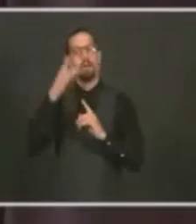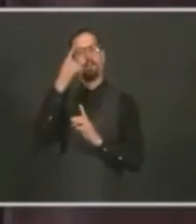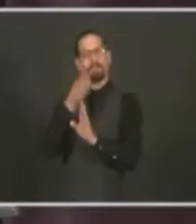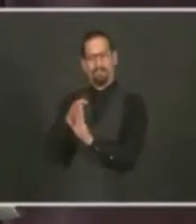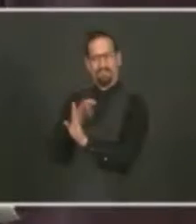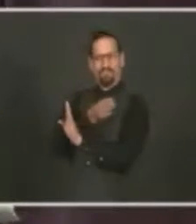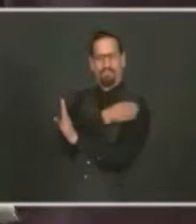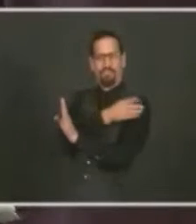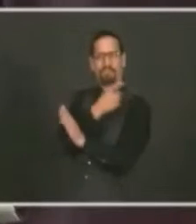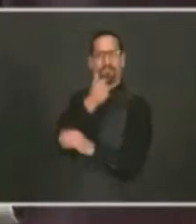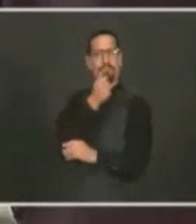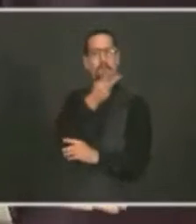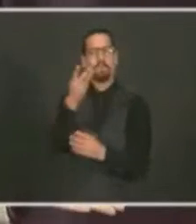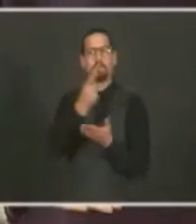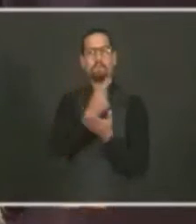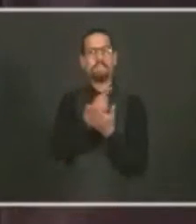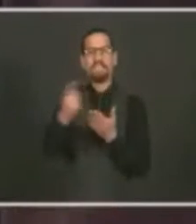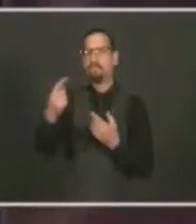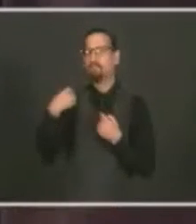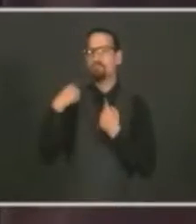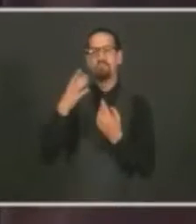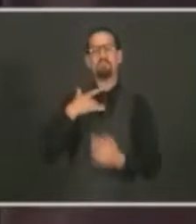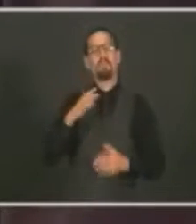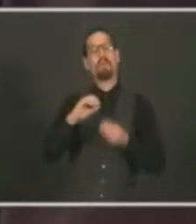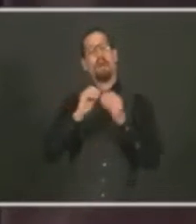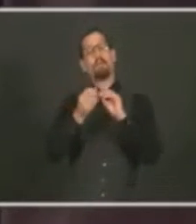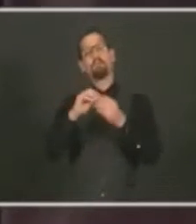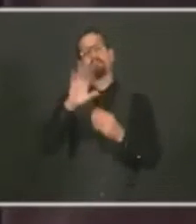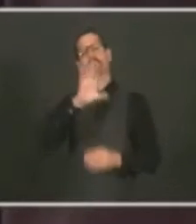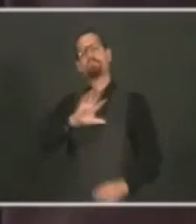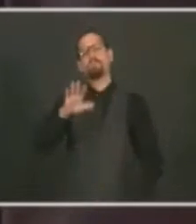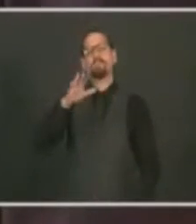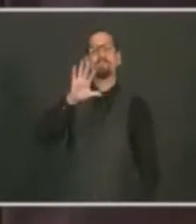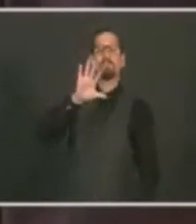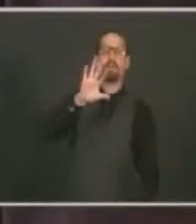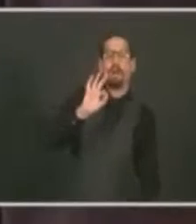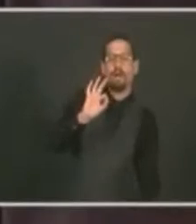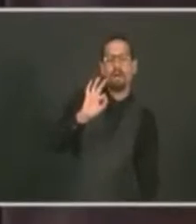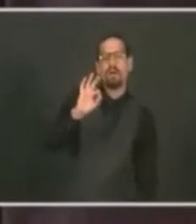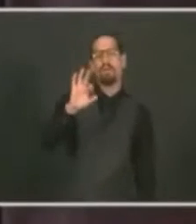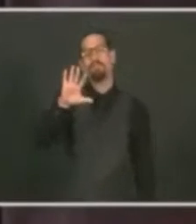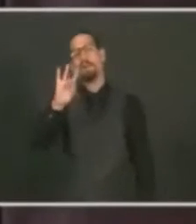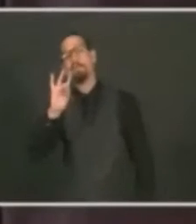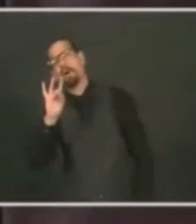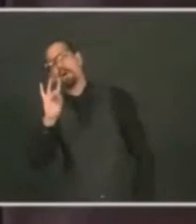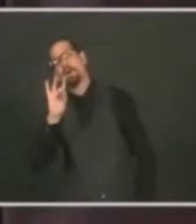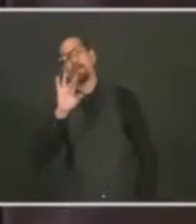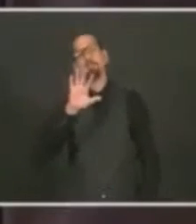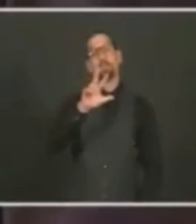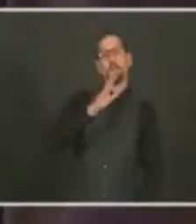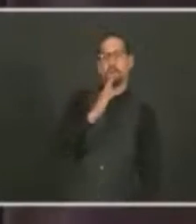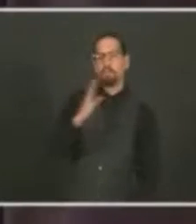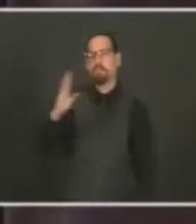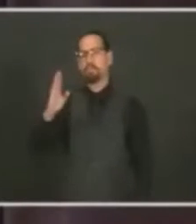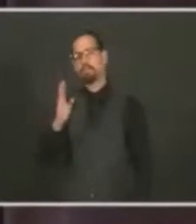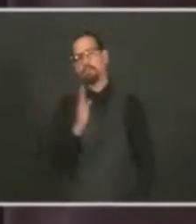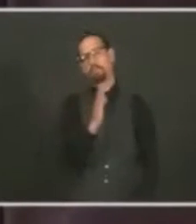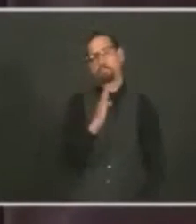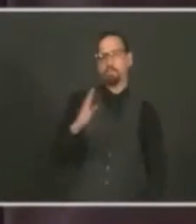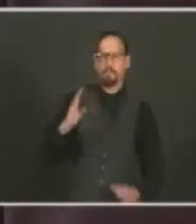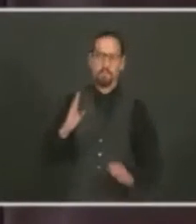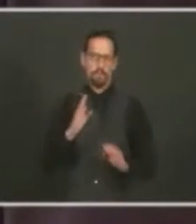59, 58, and 66 respectively. So long story short, you see an increase from 43 to